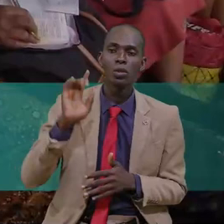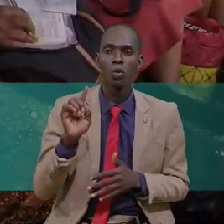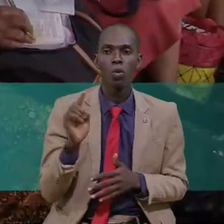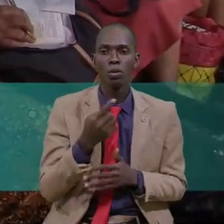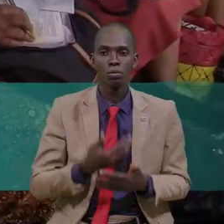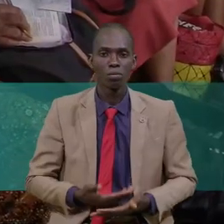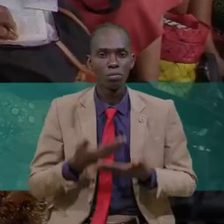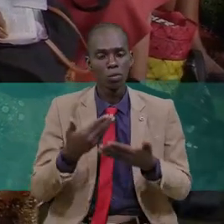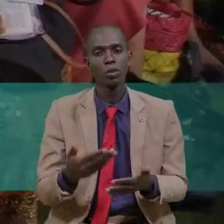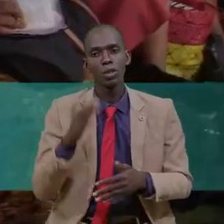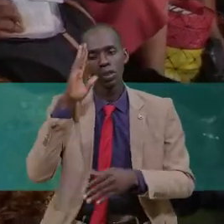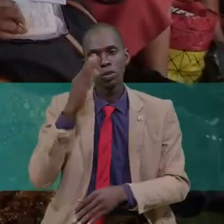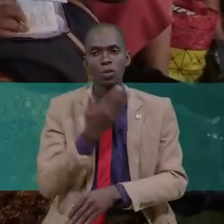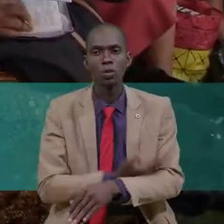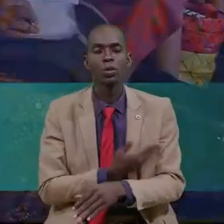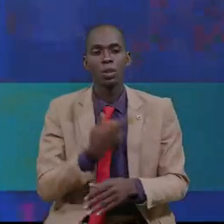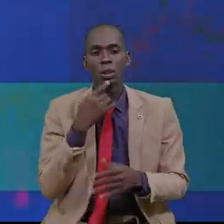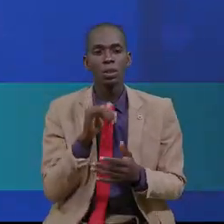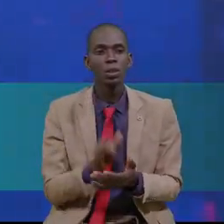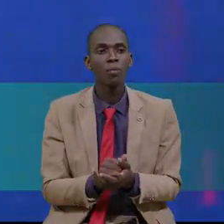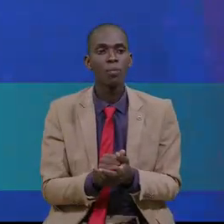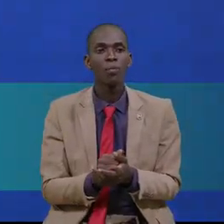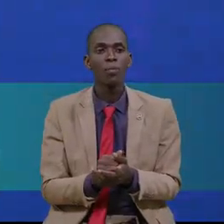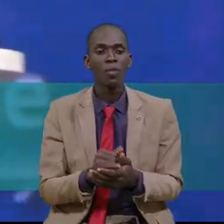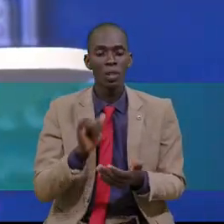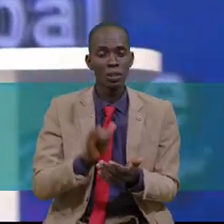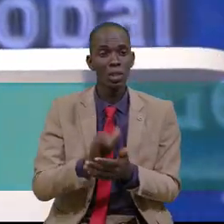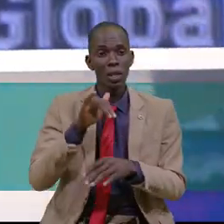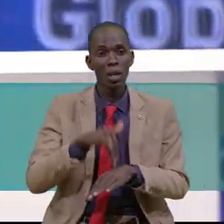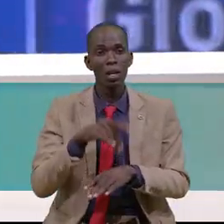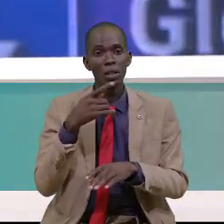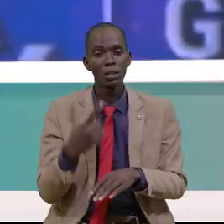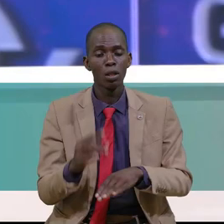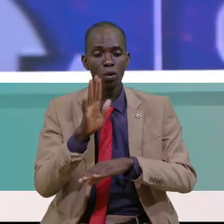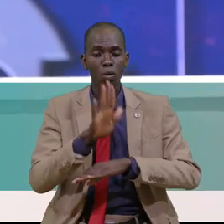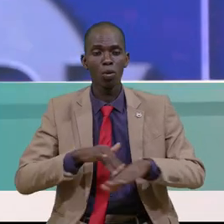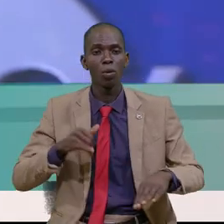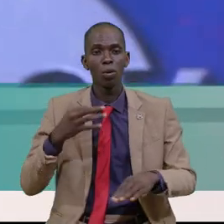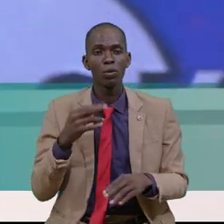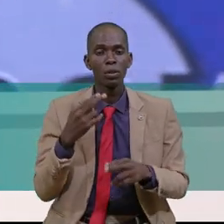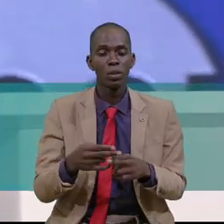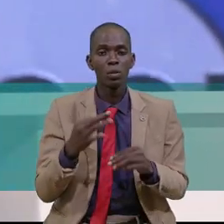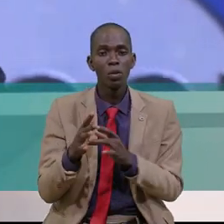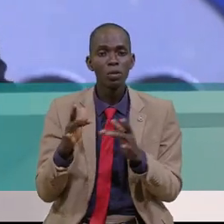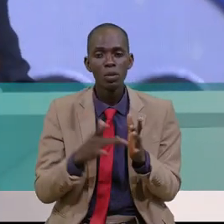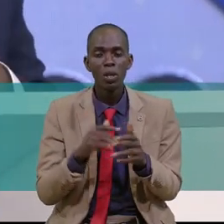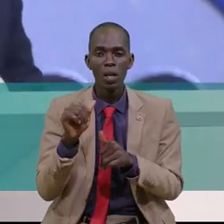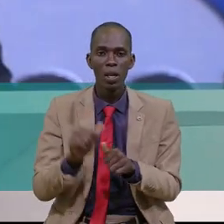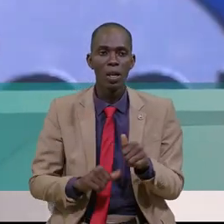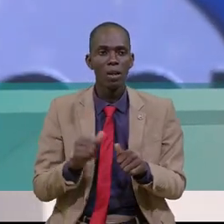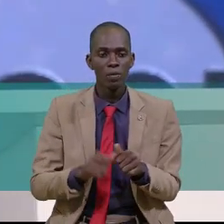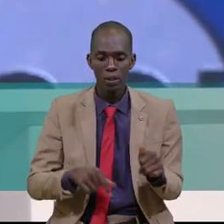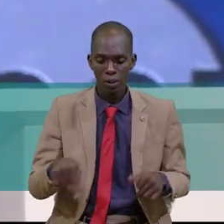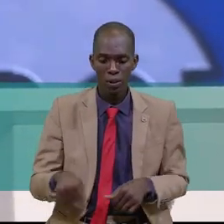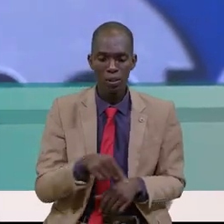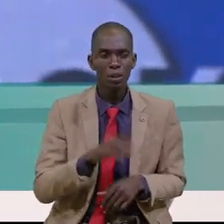10, it says that at the name of Jesus, every knee should